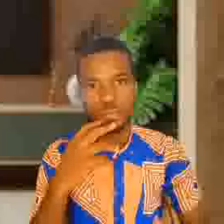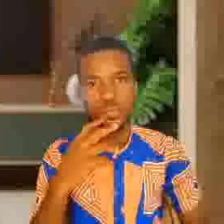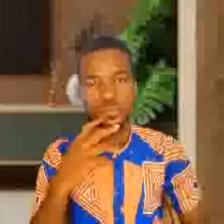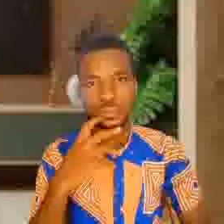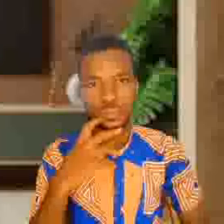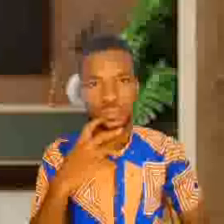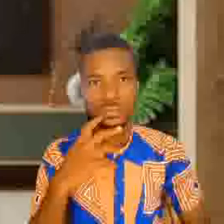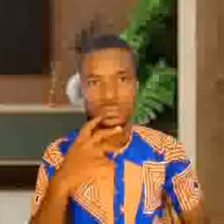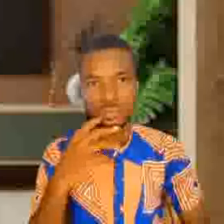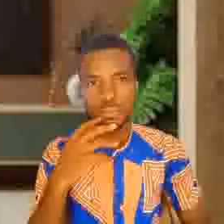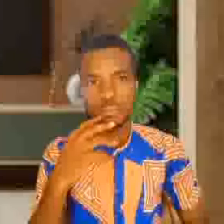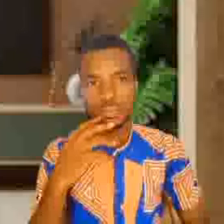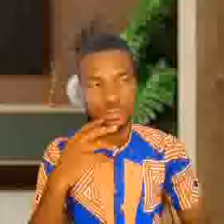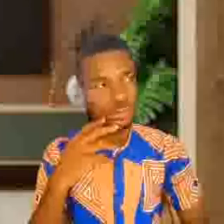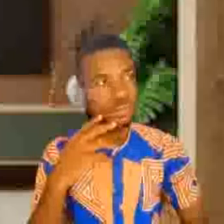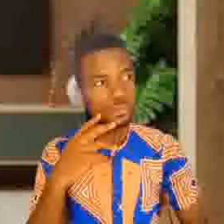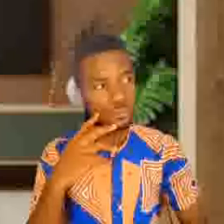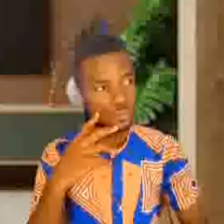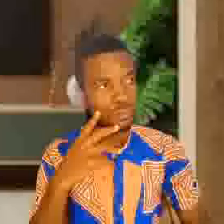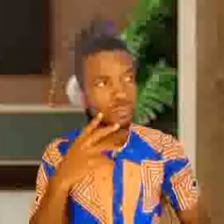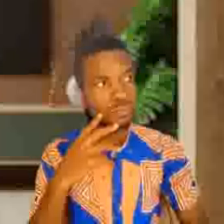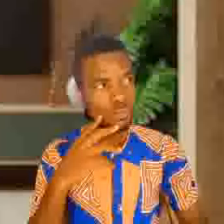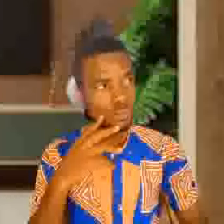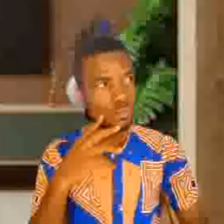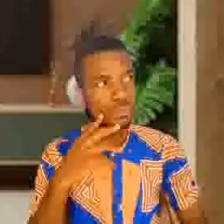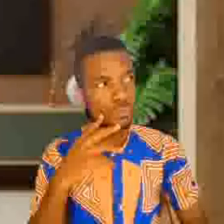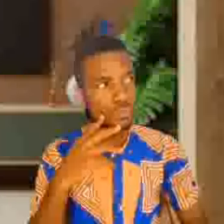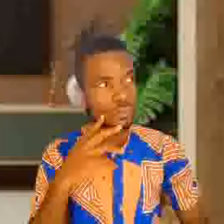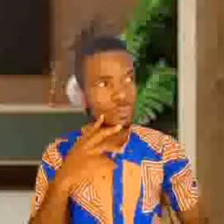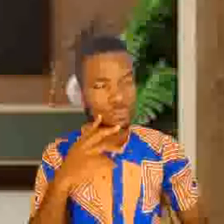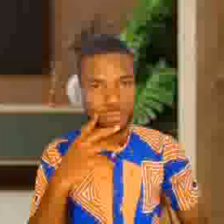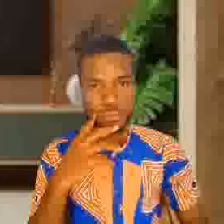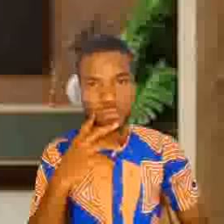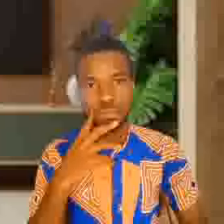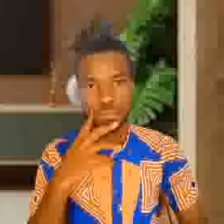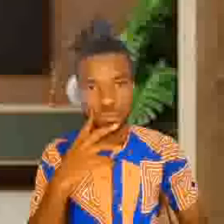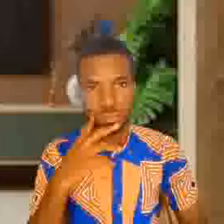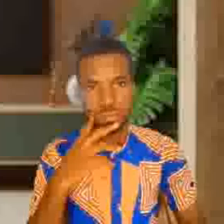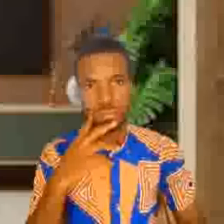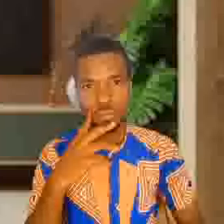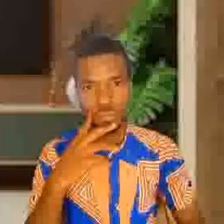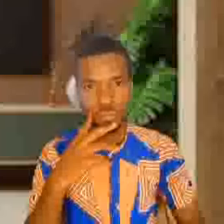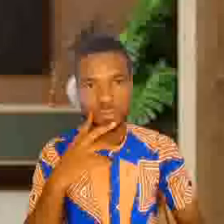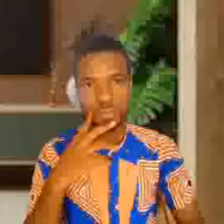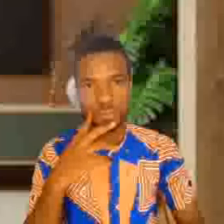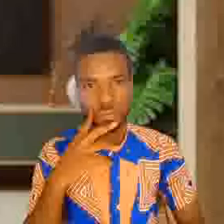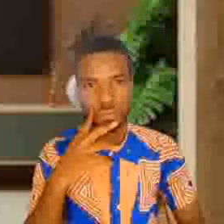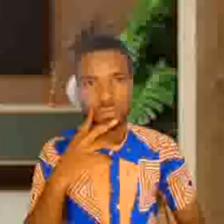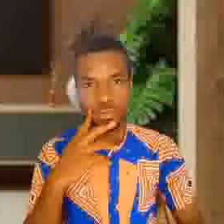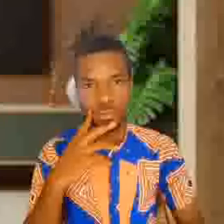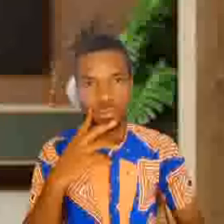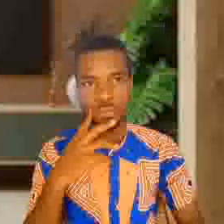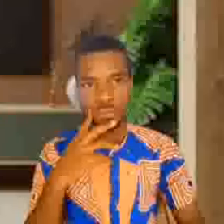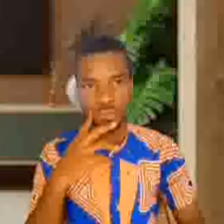If you don't have something that is more than a New Year resolution, the circumstances will make you not to be able to